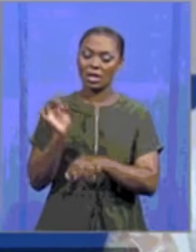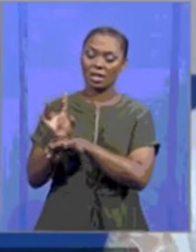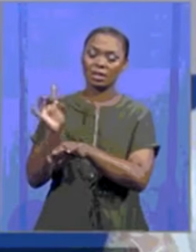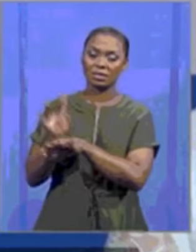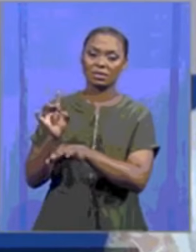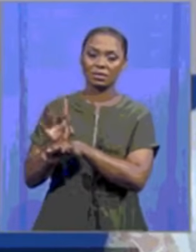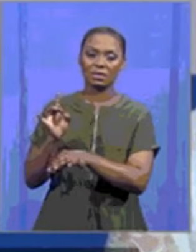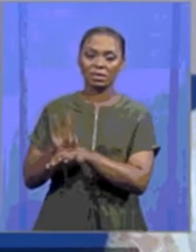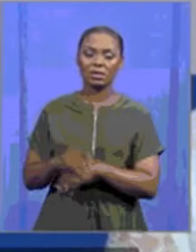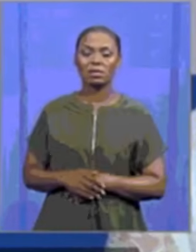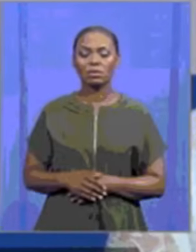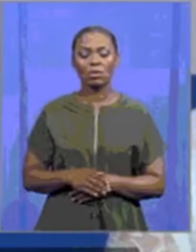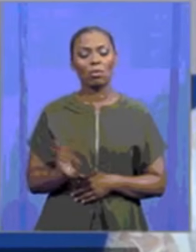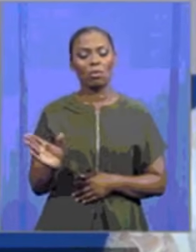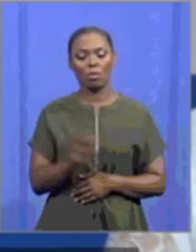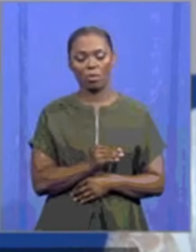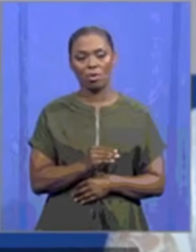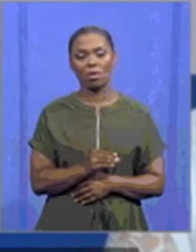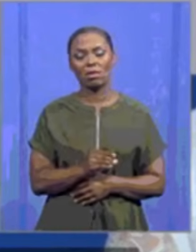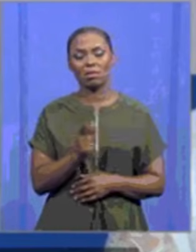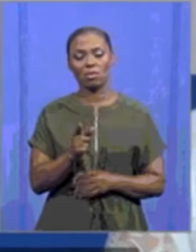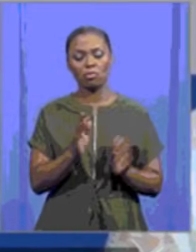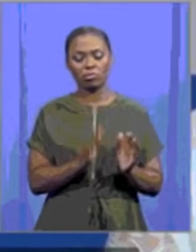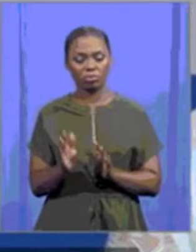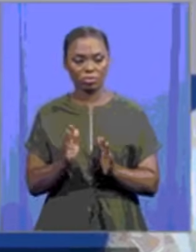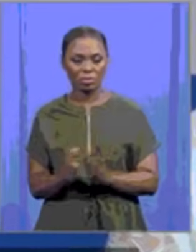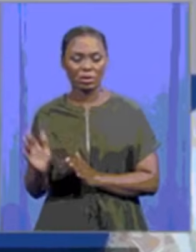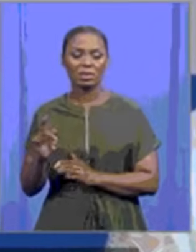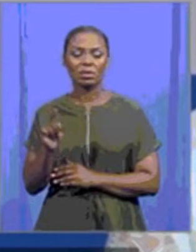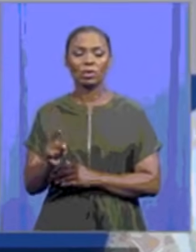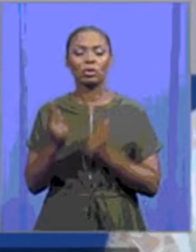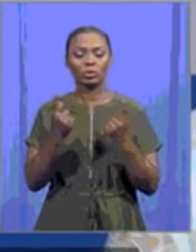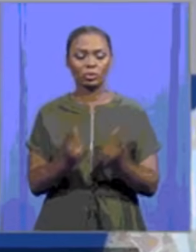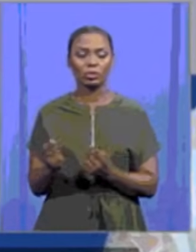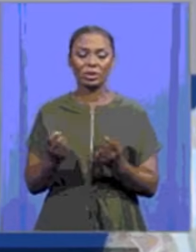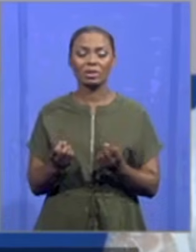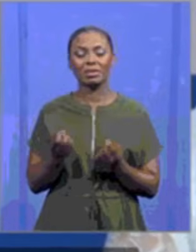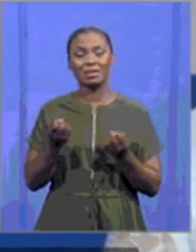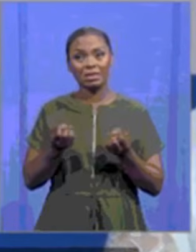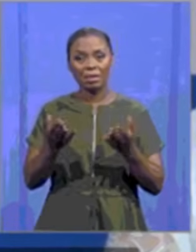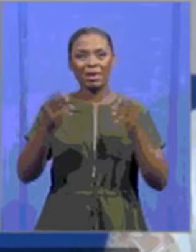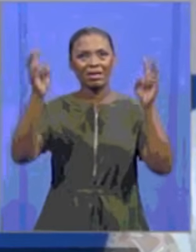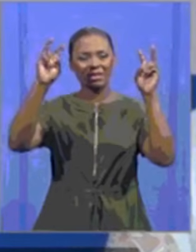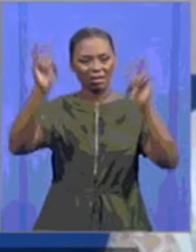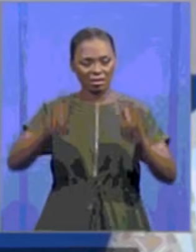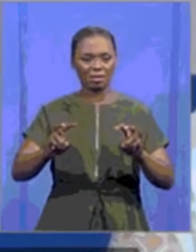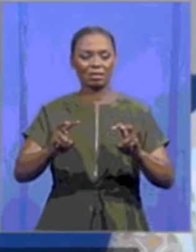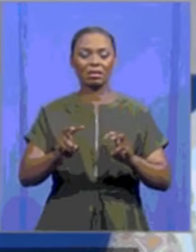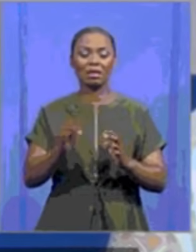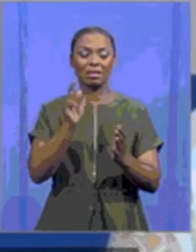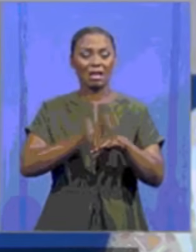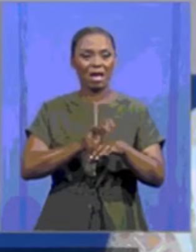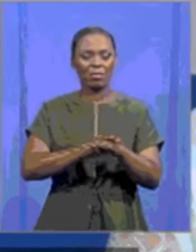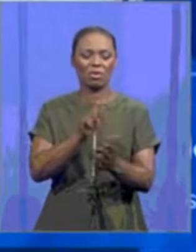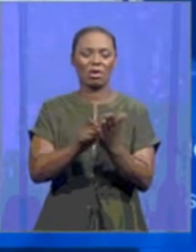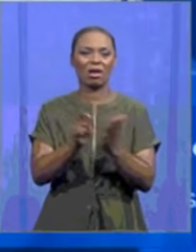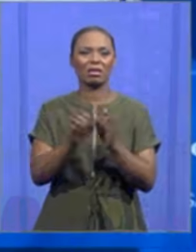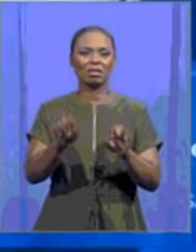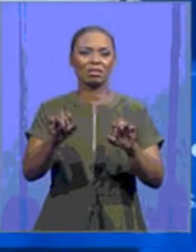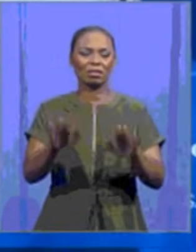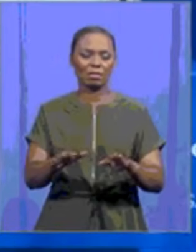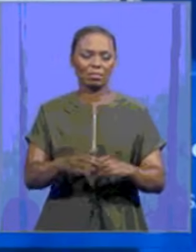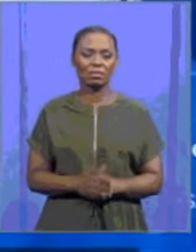make alternative arrangements for the supply of power during the writing of the examinations to mitigate